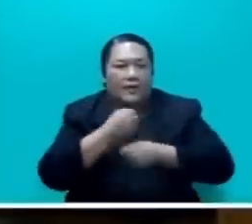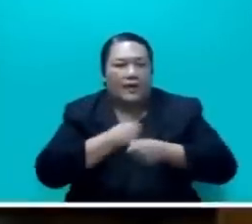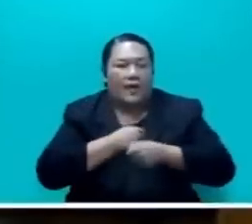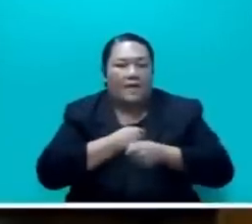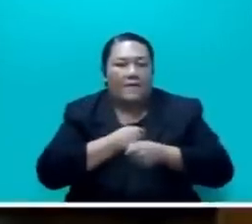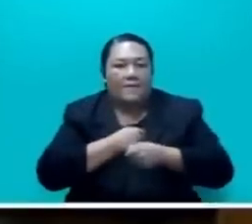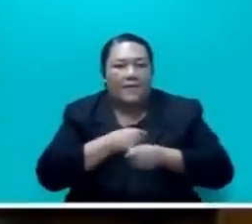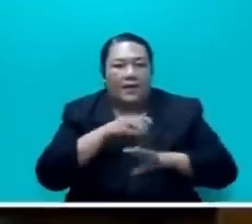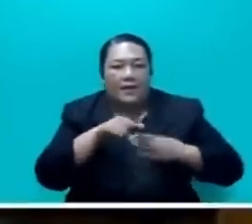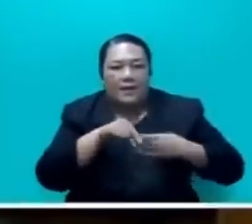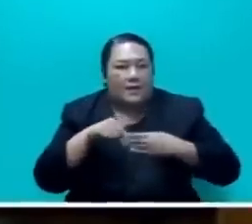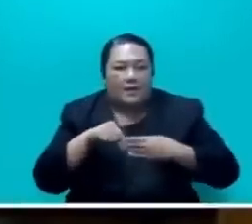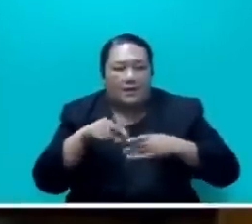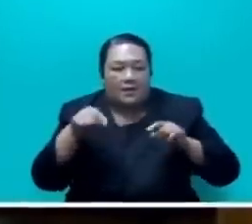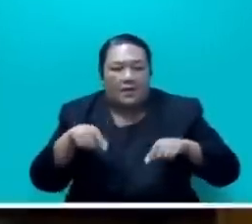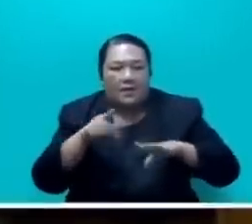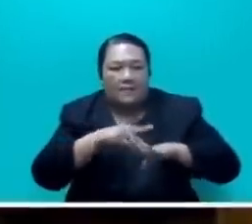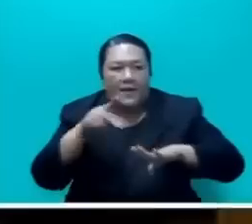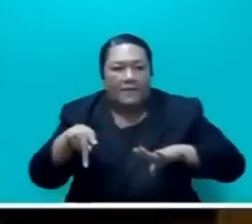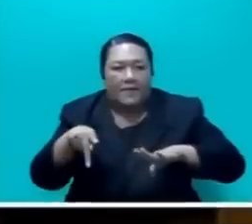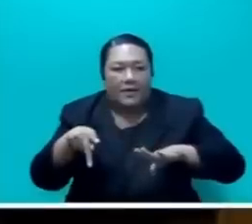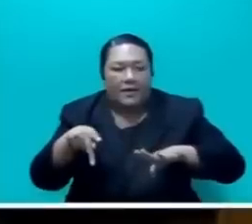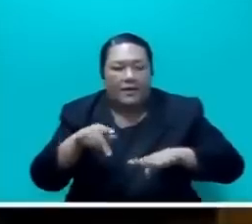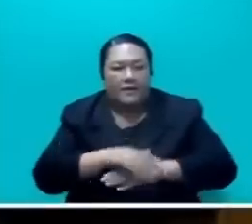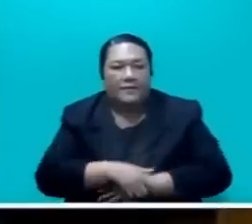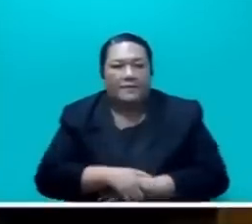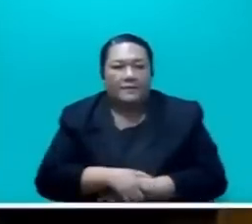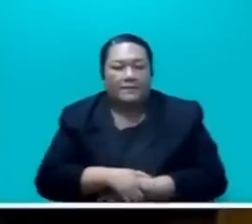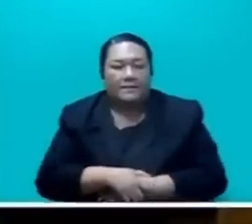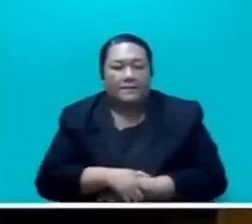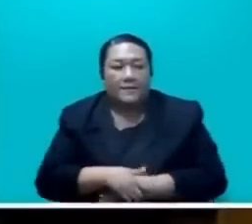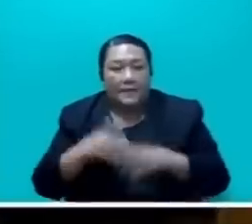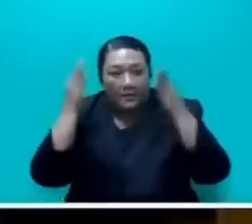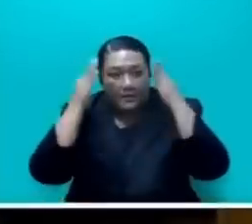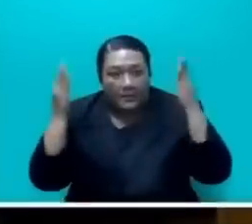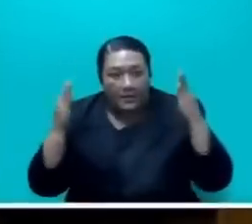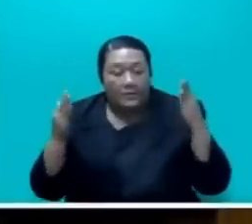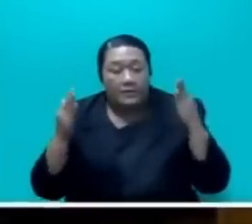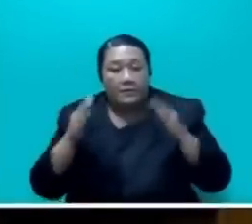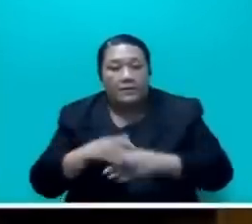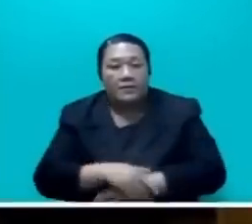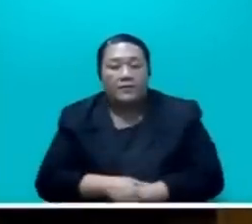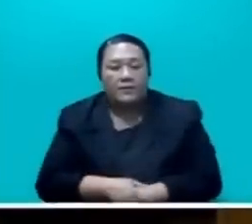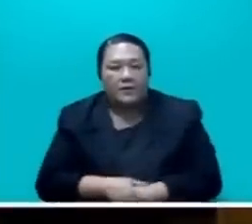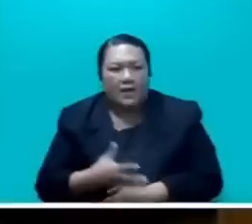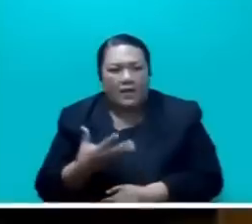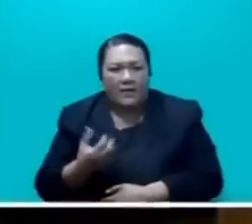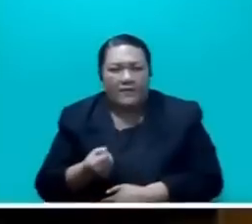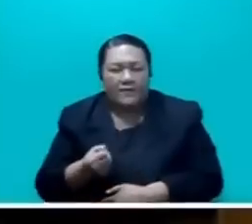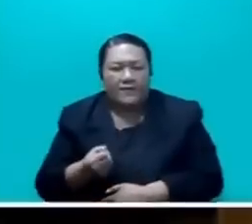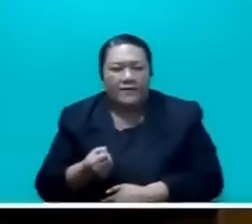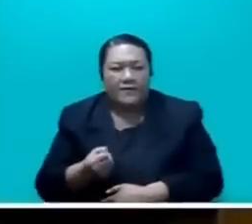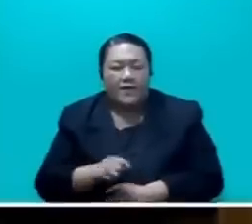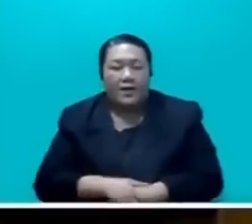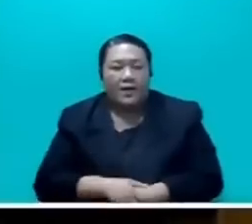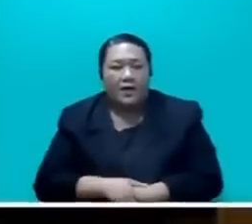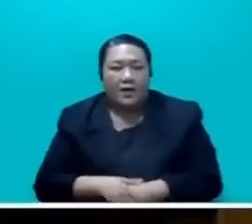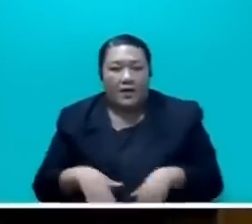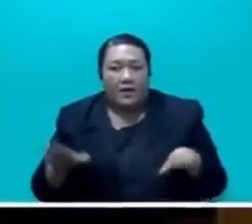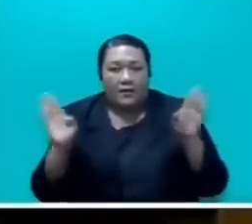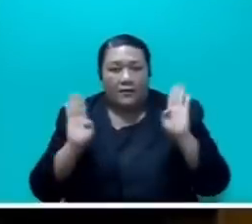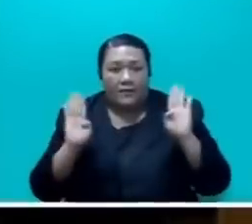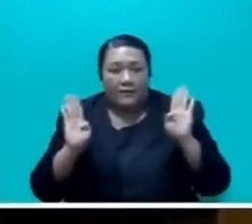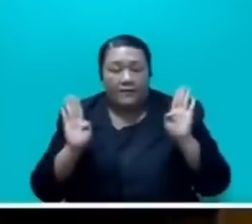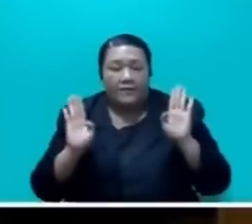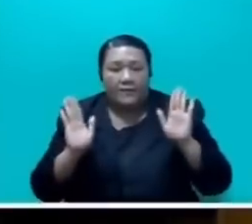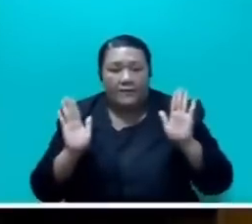Mr. Speaker, sir, I sent a former officer back to farewell the former officer back on his way